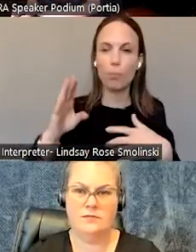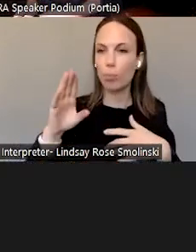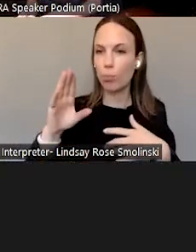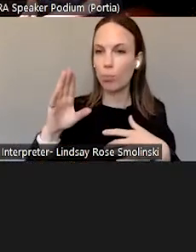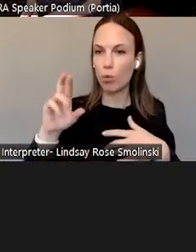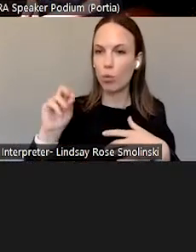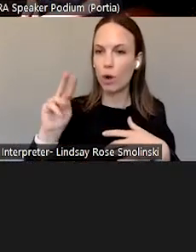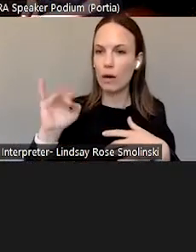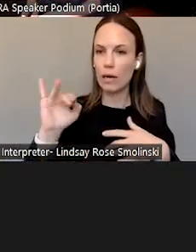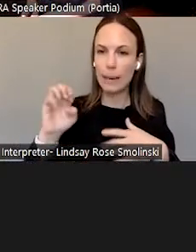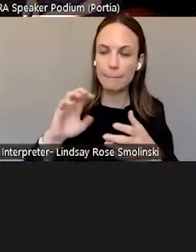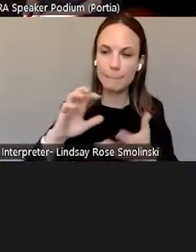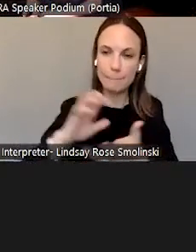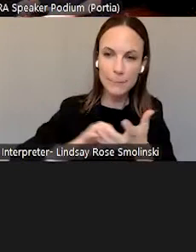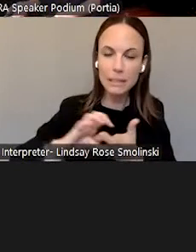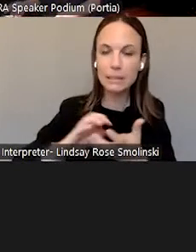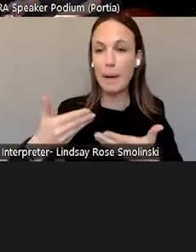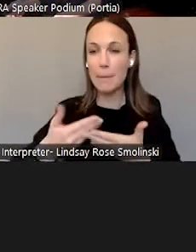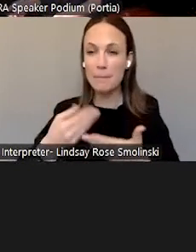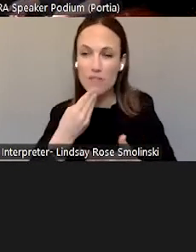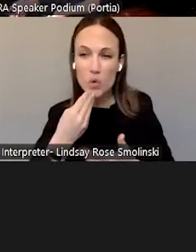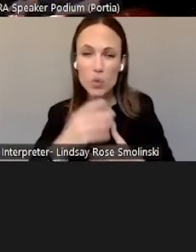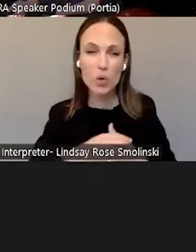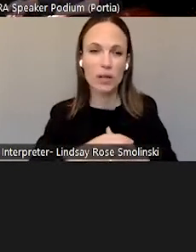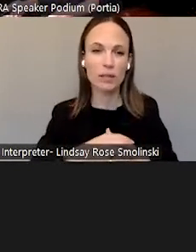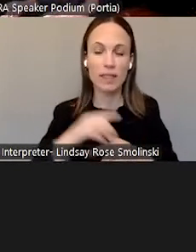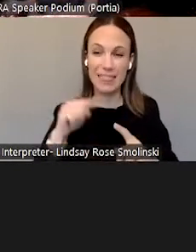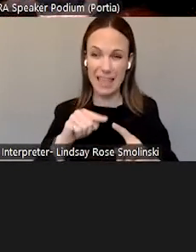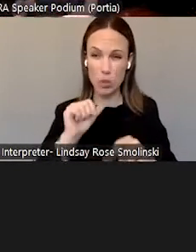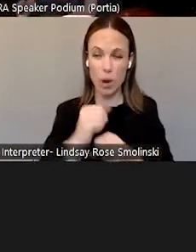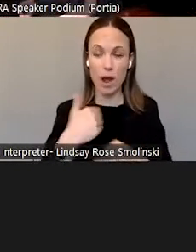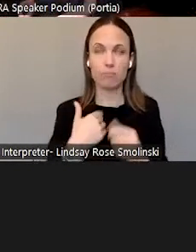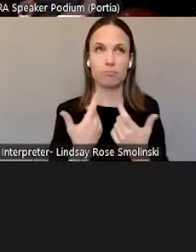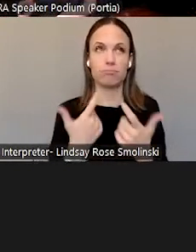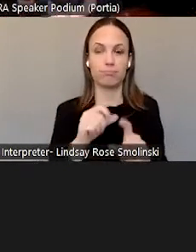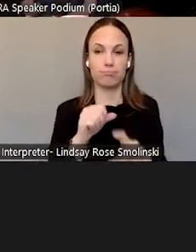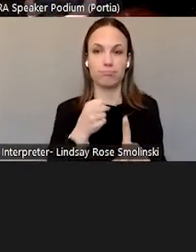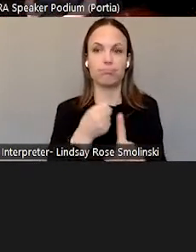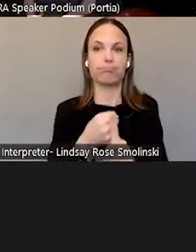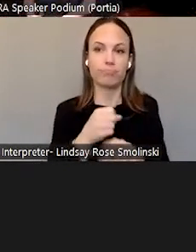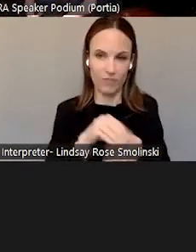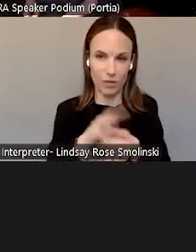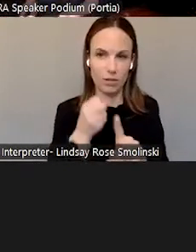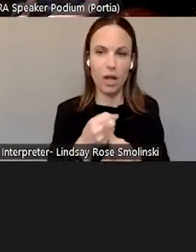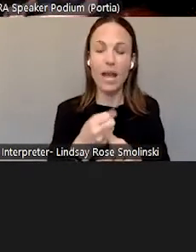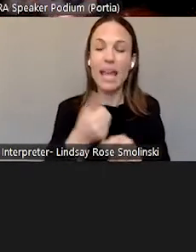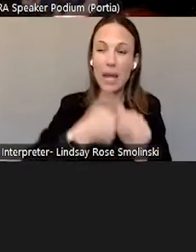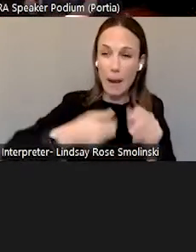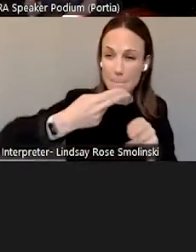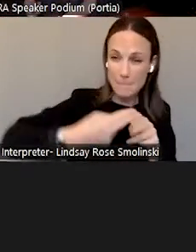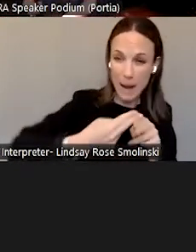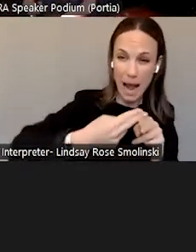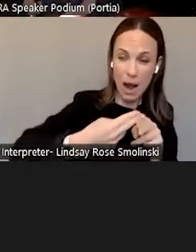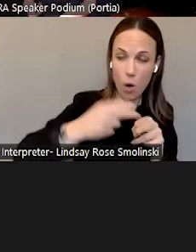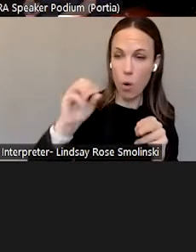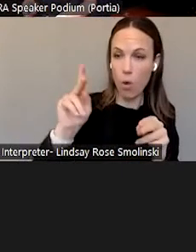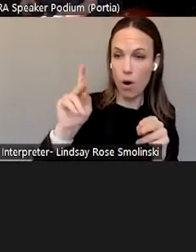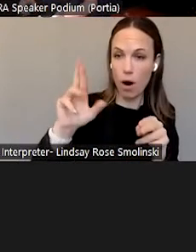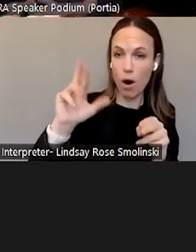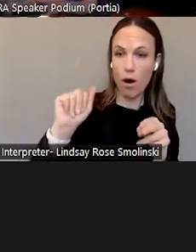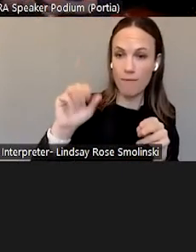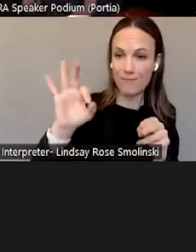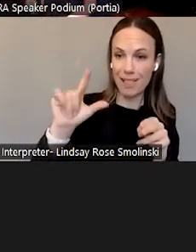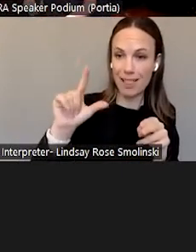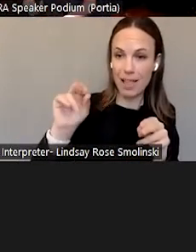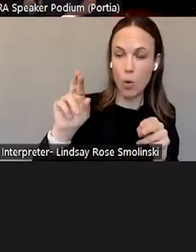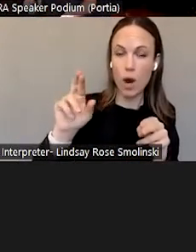food. And this work has real impact. So for every pound of okara flour that we're getting from the soybean pulp,